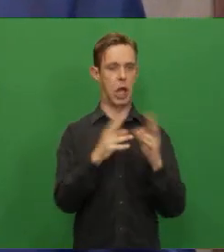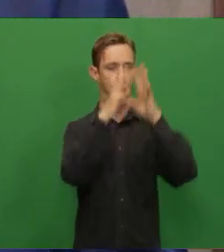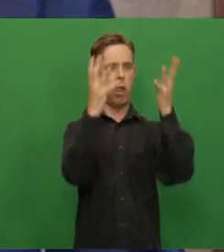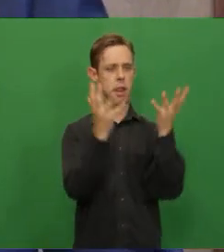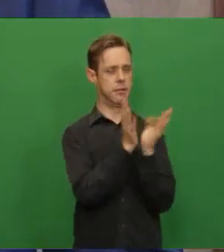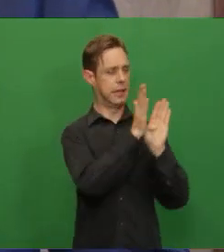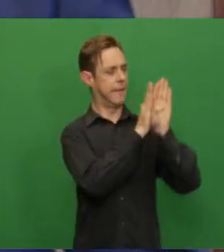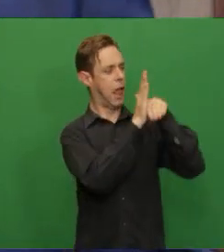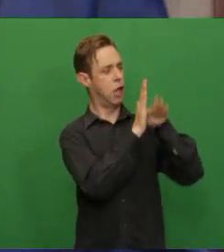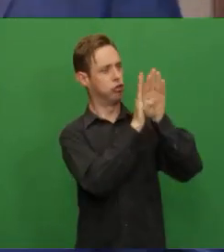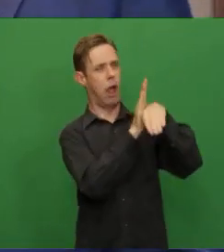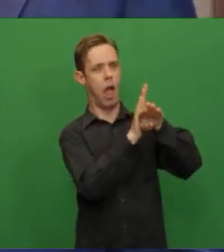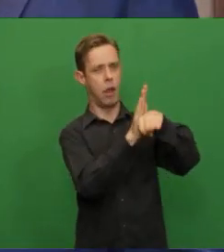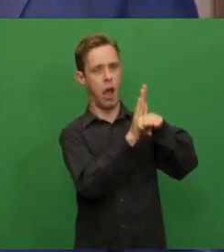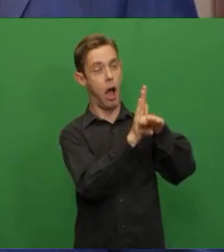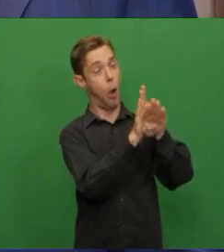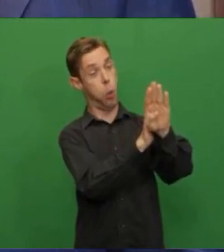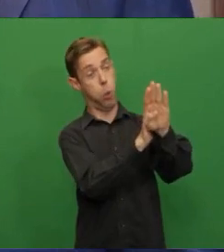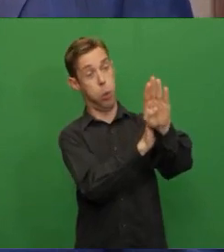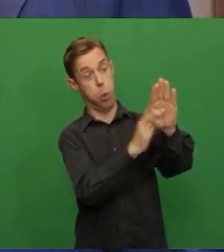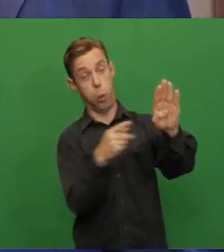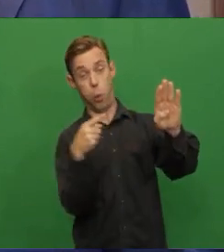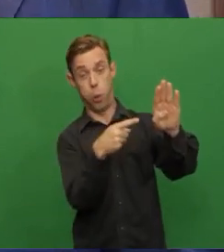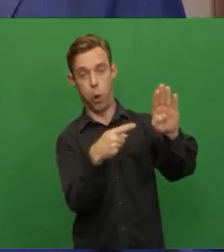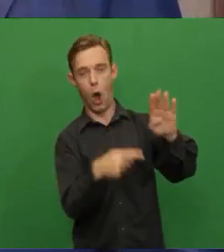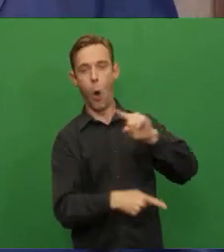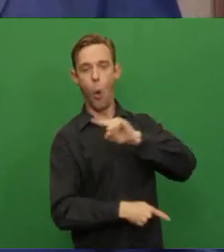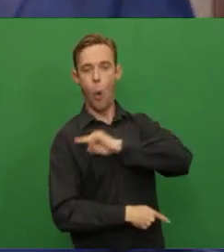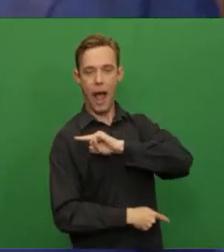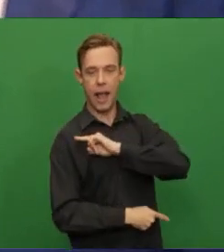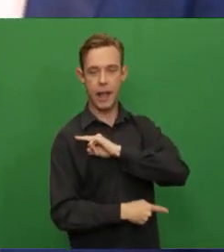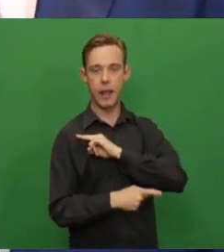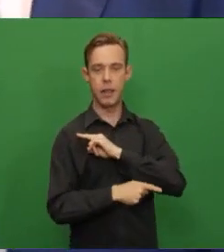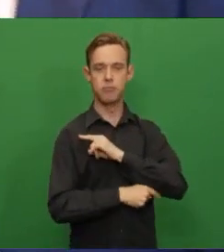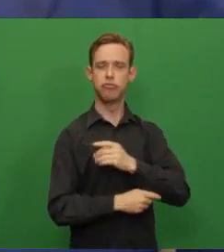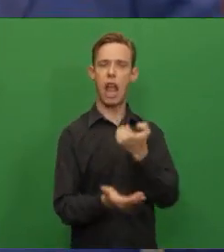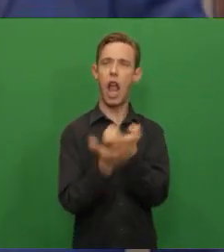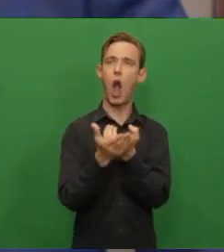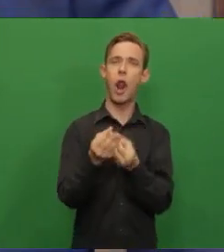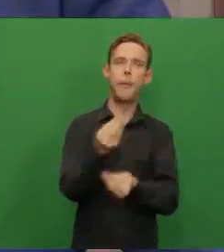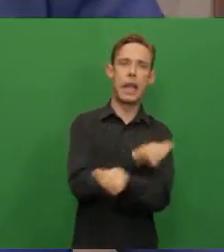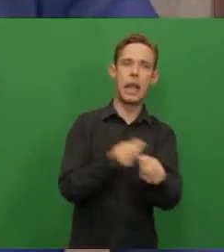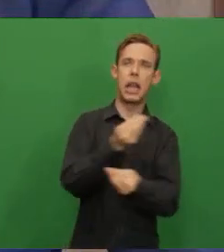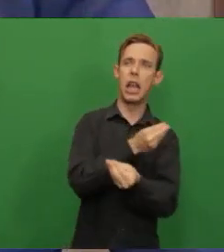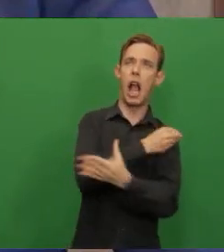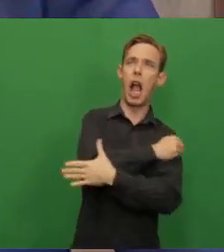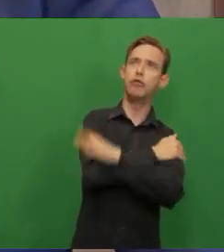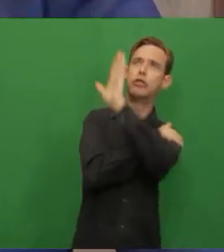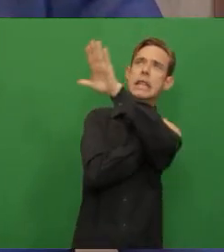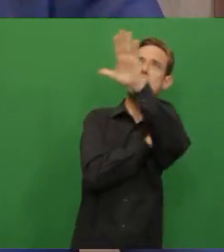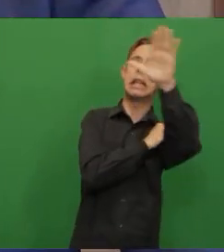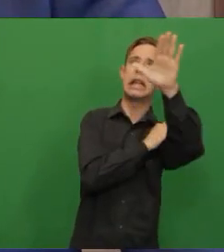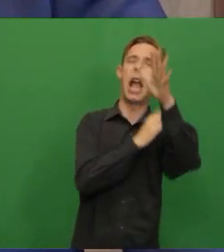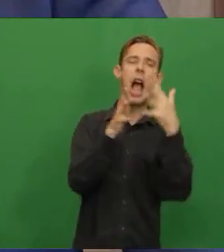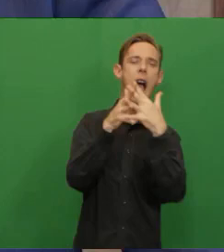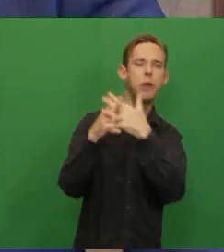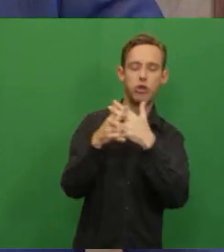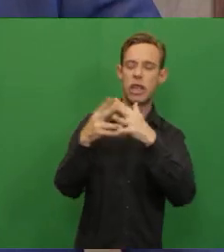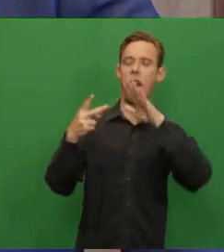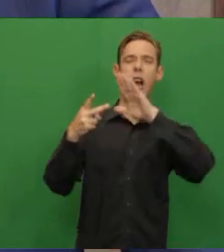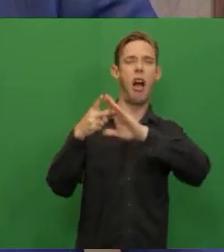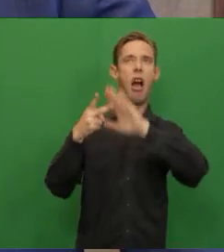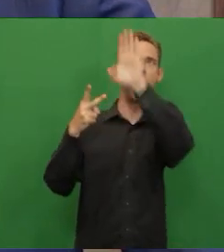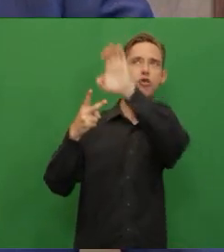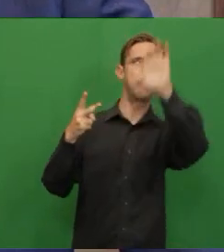upward path as key advanced economies continue to grow above their